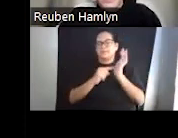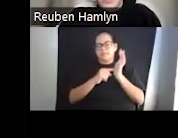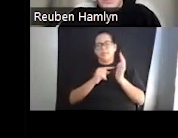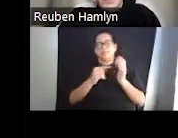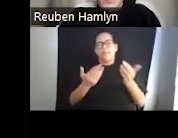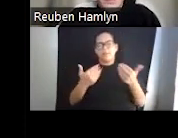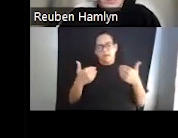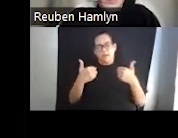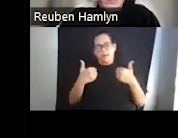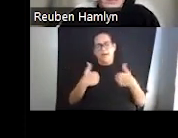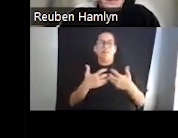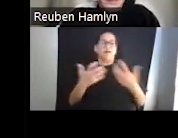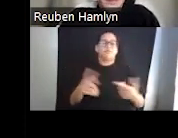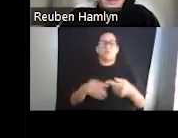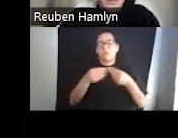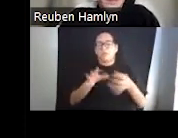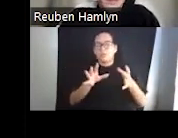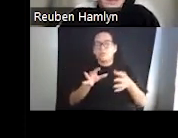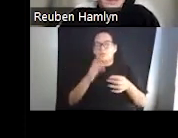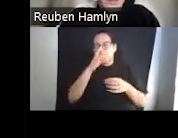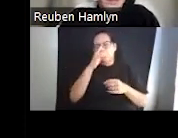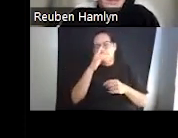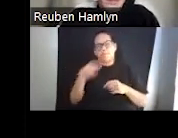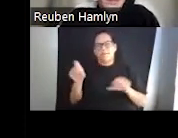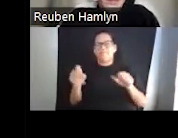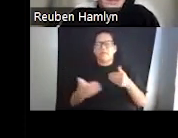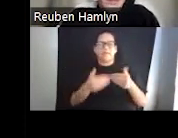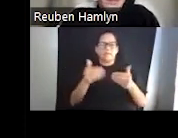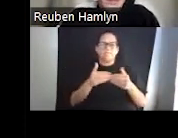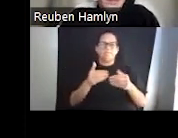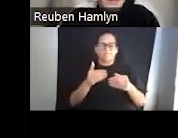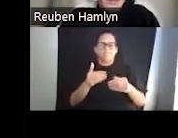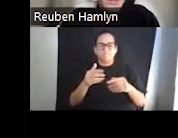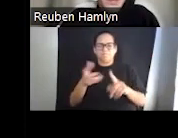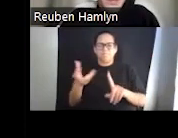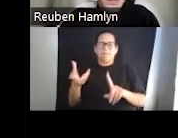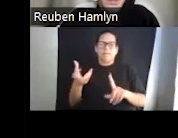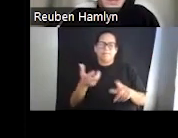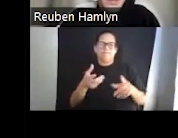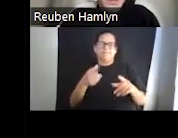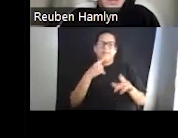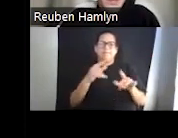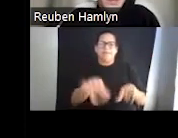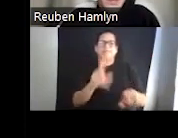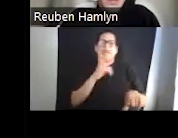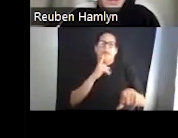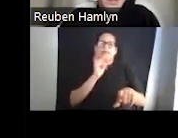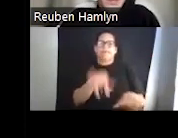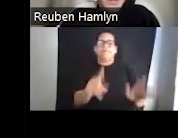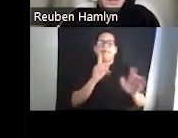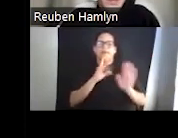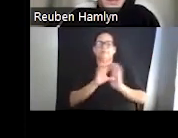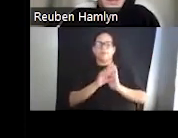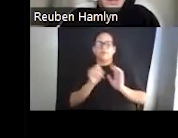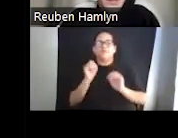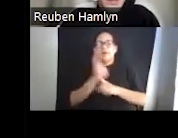have a lot to lose, they can easily claim that a piece of footage is fake, right? So